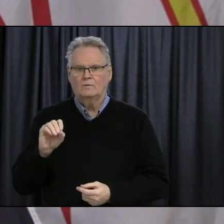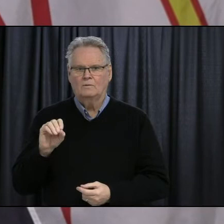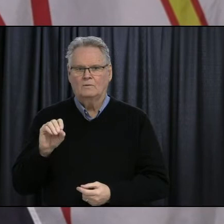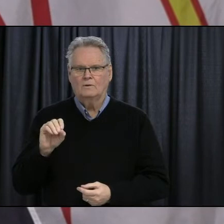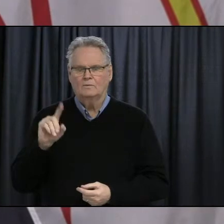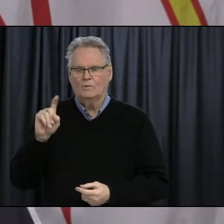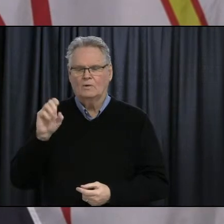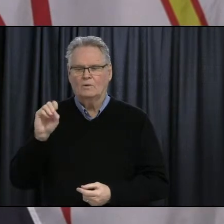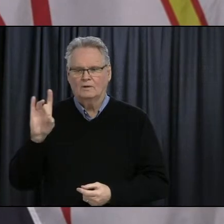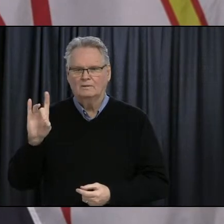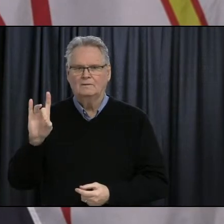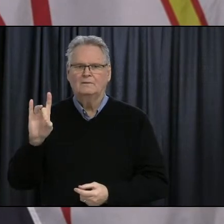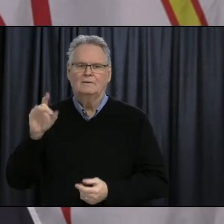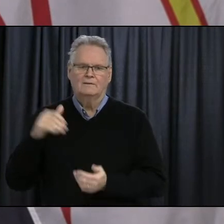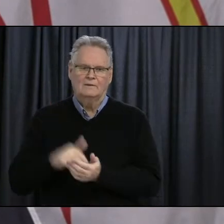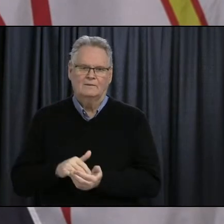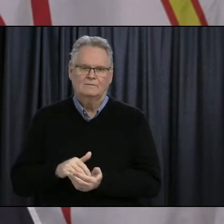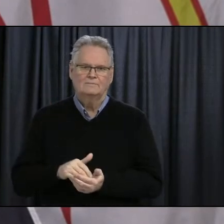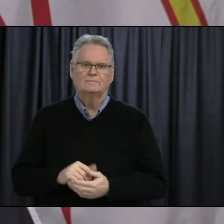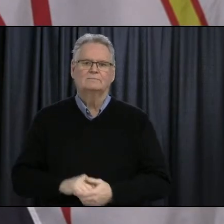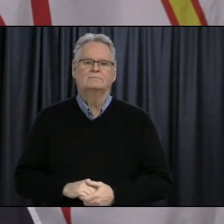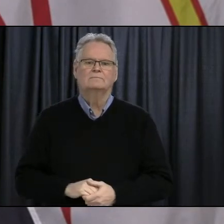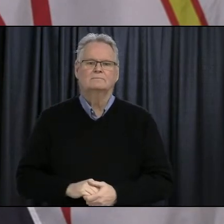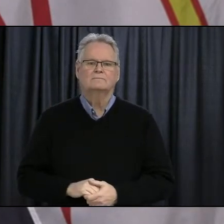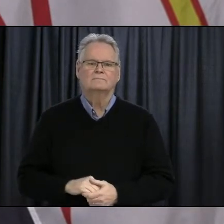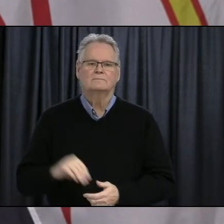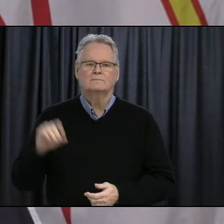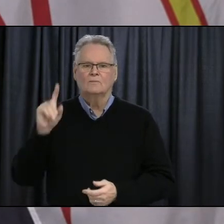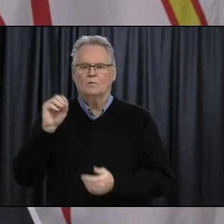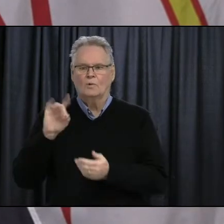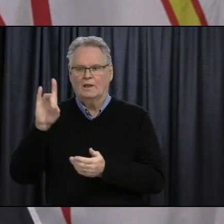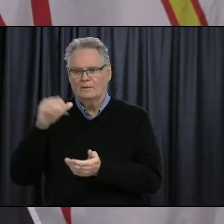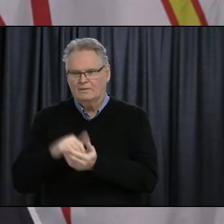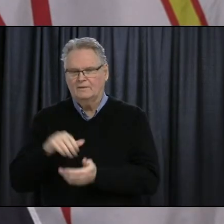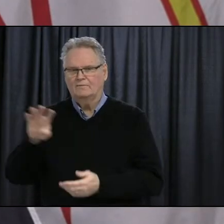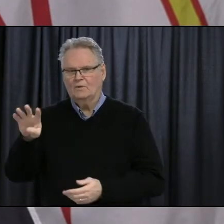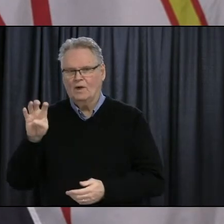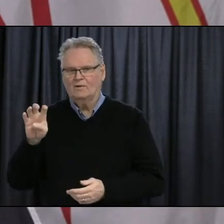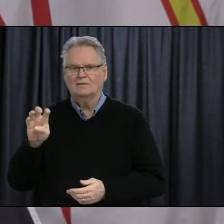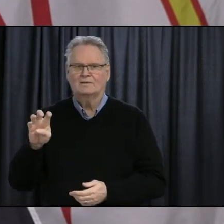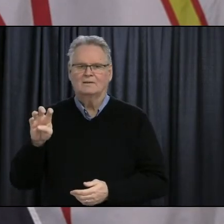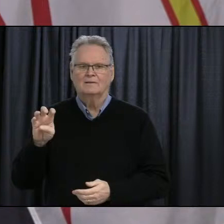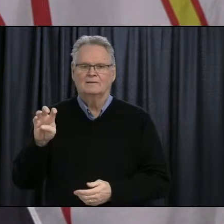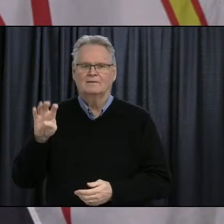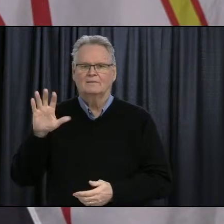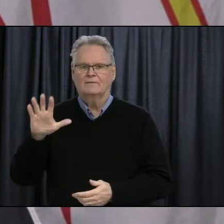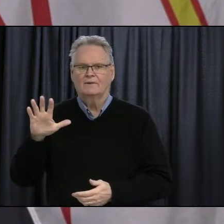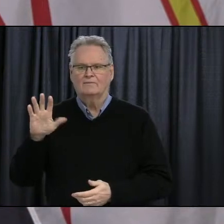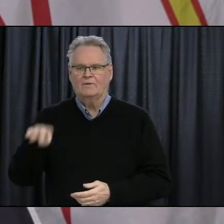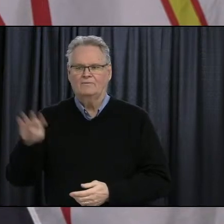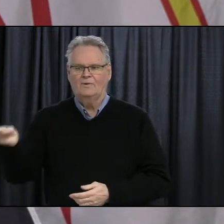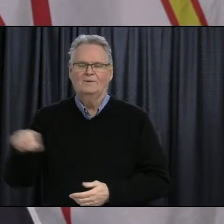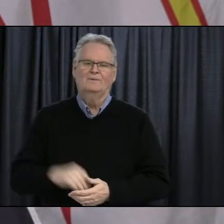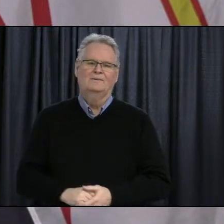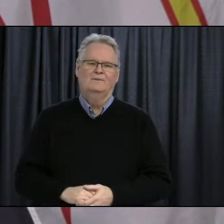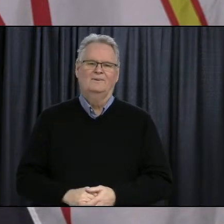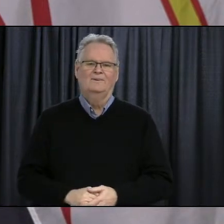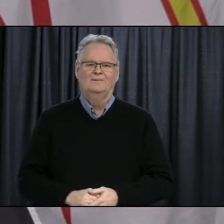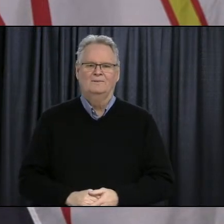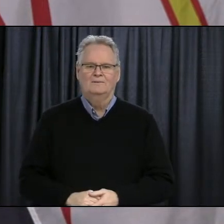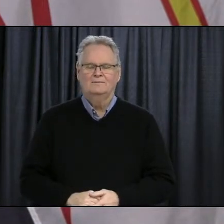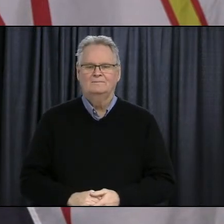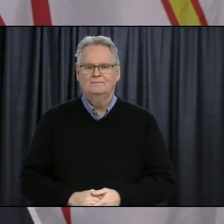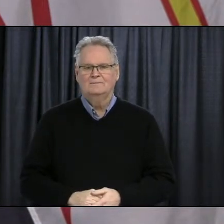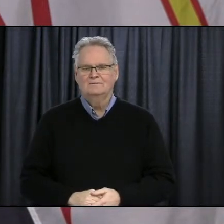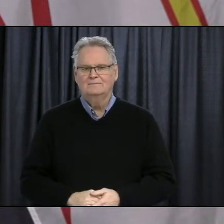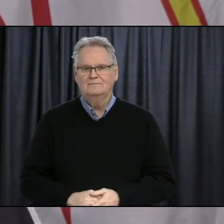reducing the number of active cases in the province. New cases and close contacts continue to be identified, and if you are